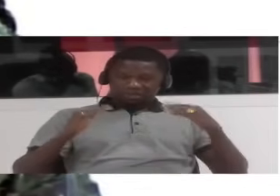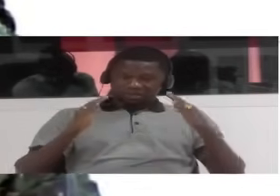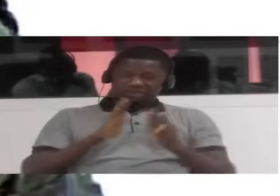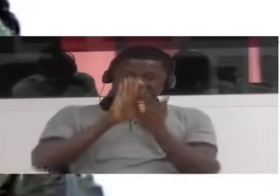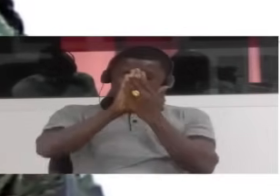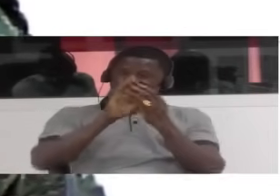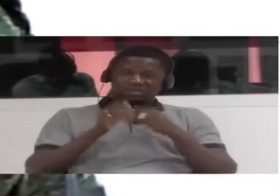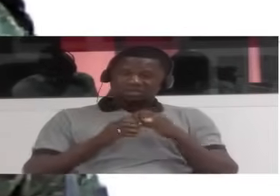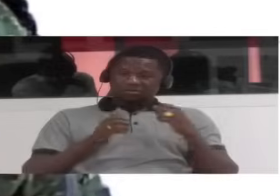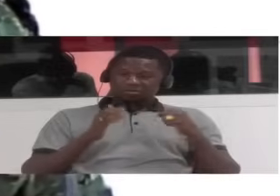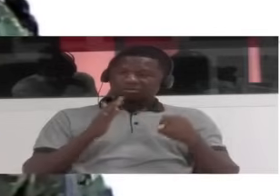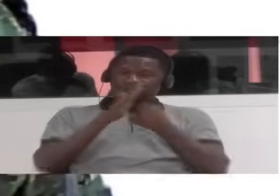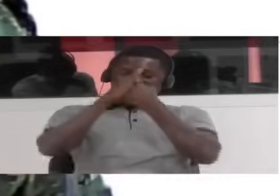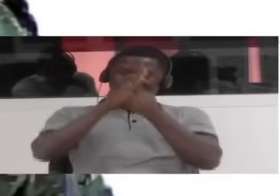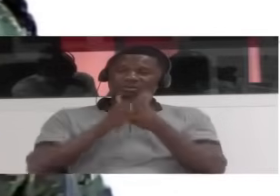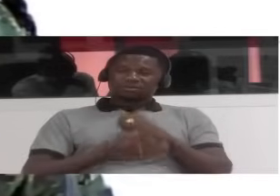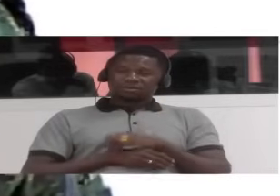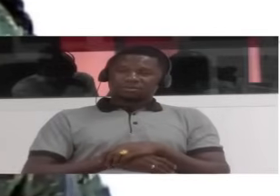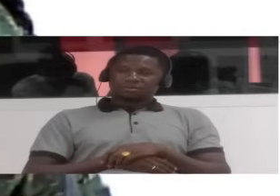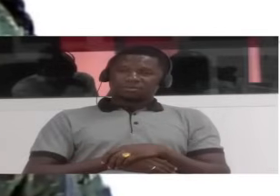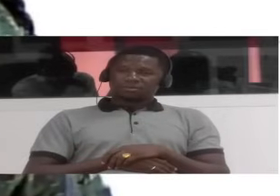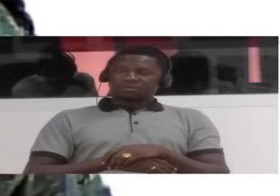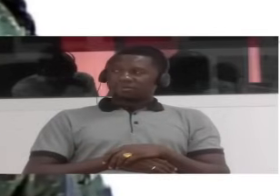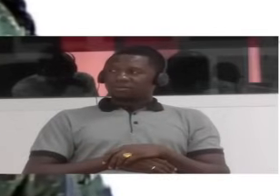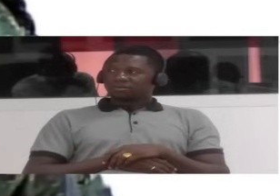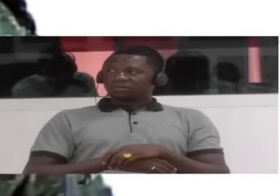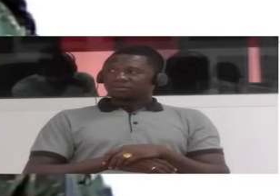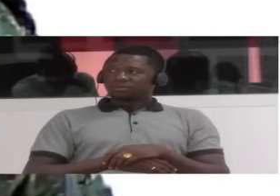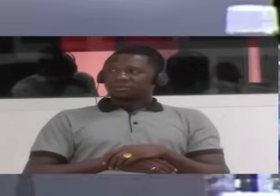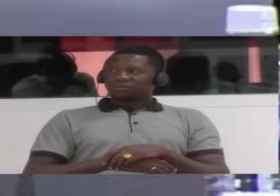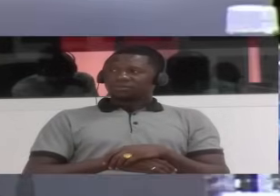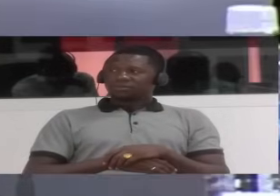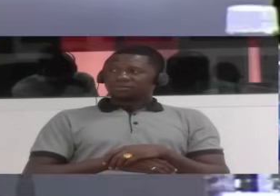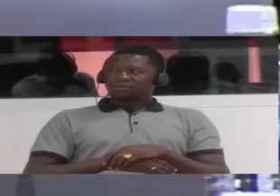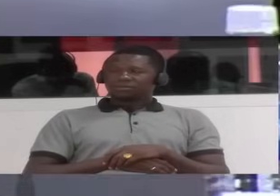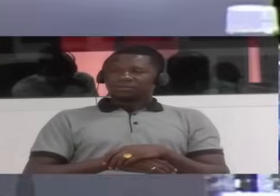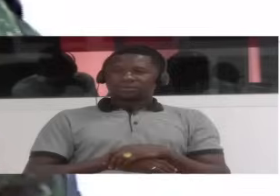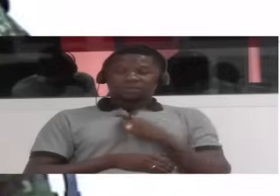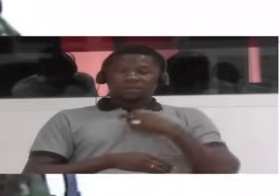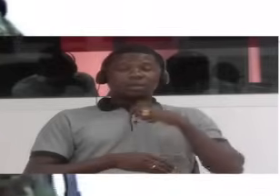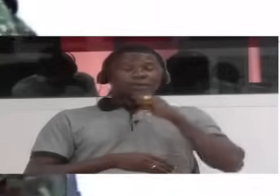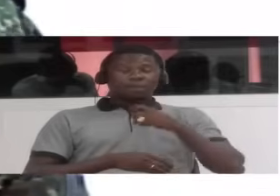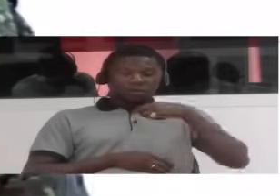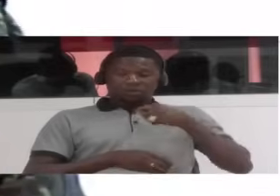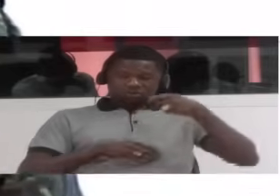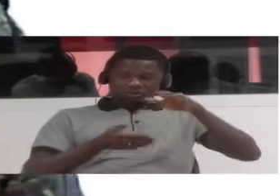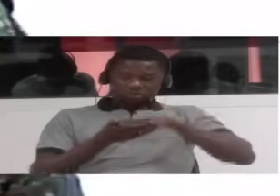To protect or to fight against any aggression. The guy on the motorcycle, was he aggressive? He wasn't.